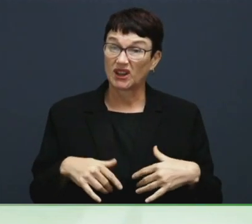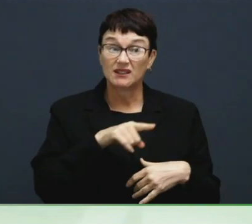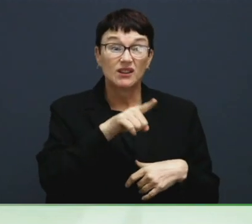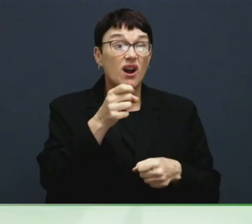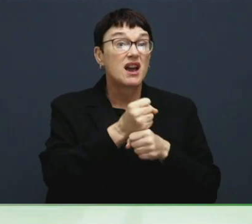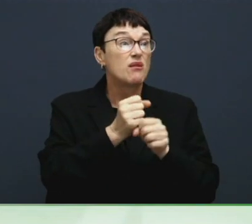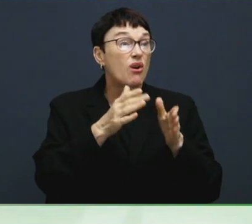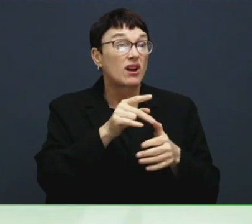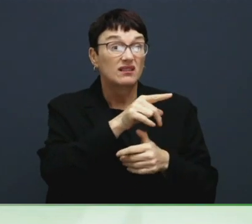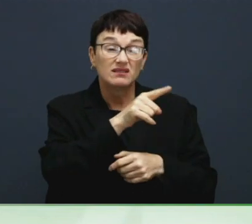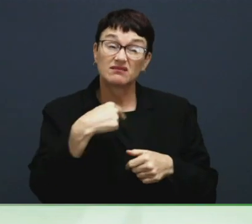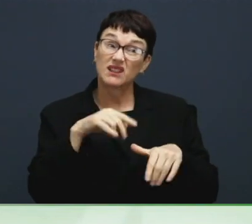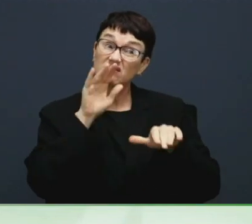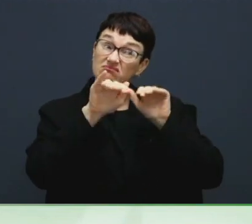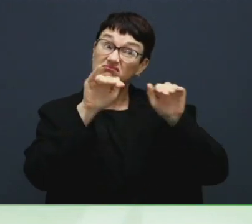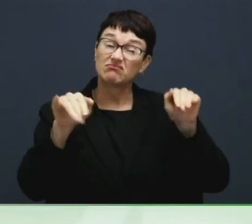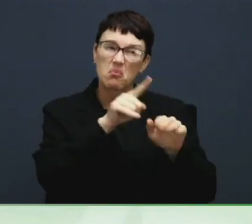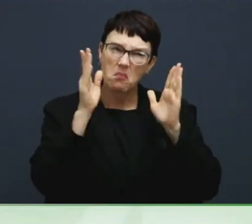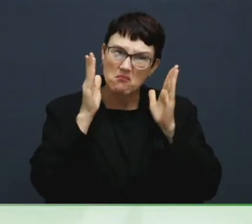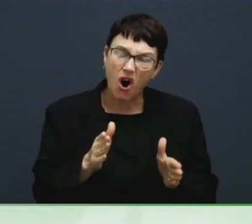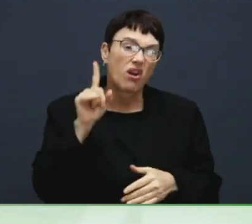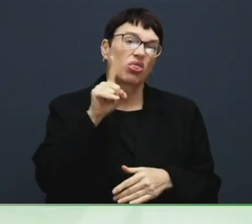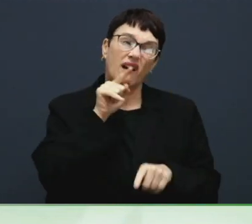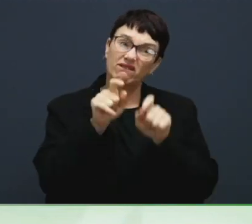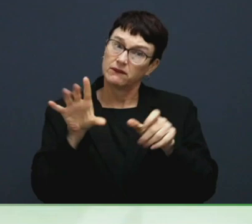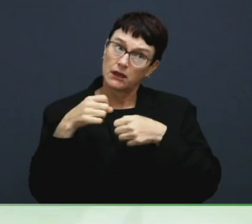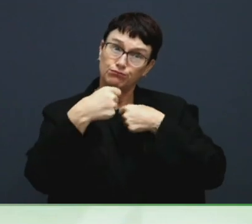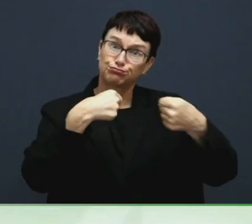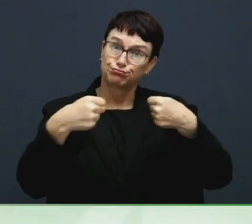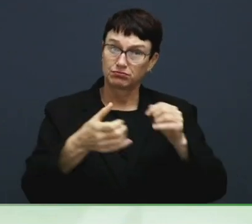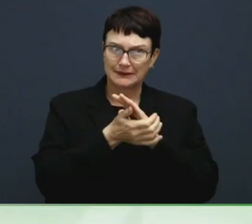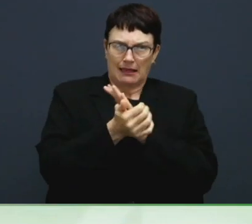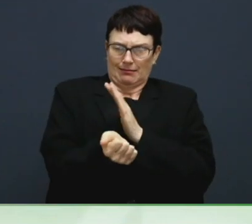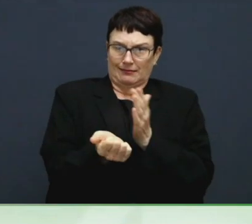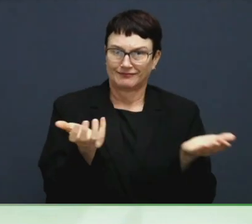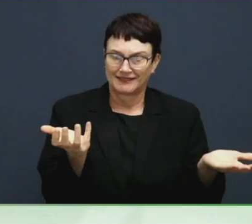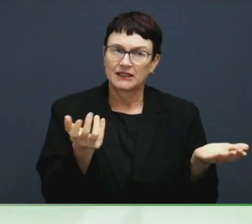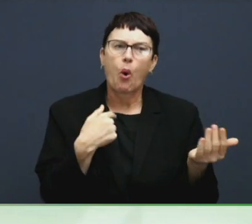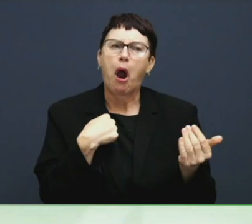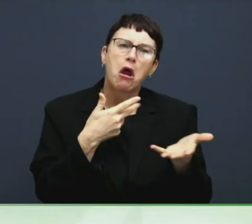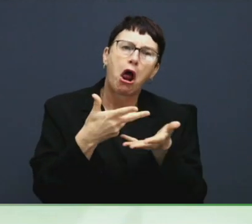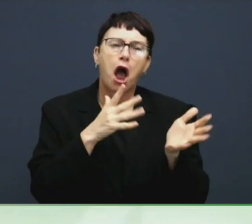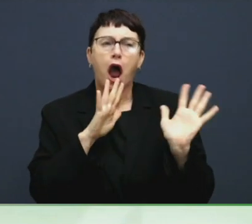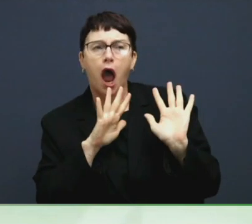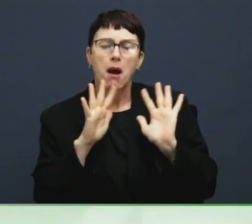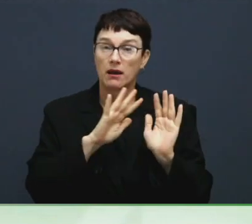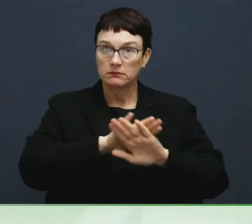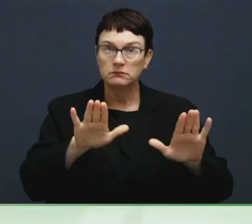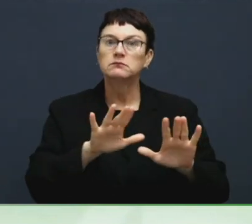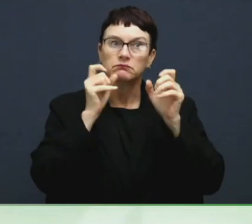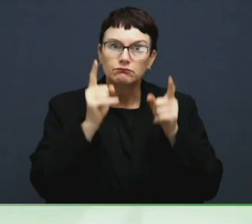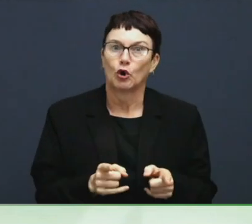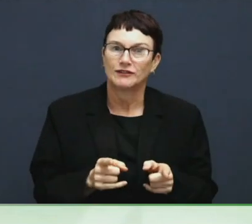talent, non-negotiable. Now, I know I have many questions for our panelists, but before I dive into it,